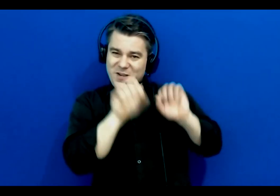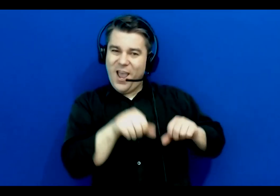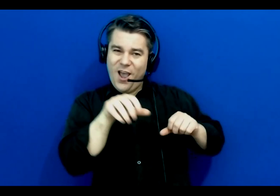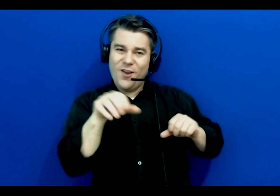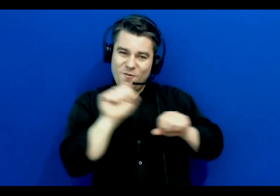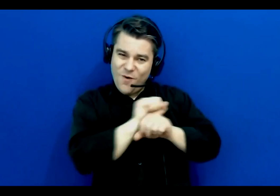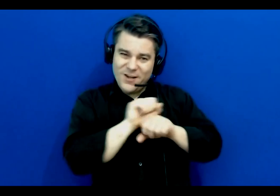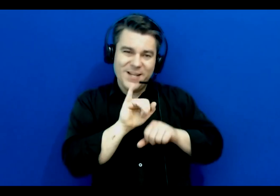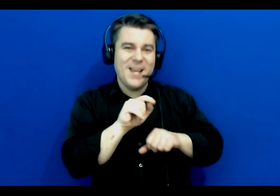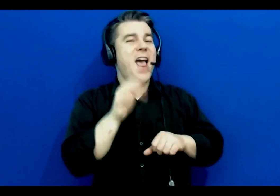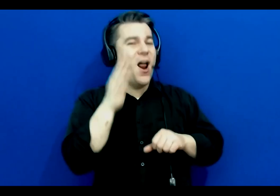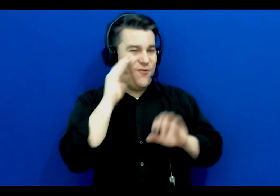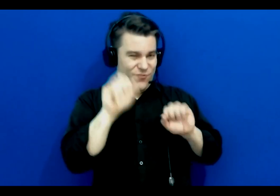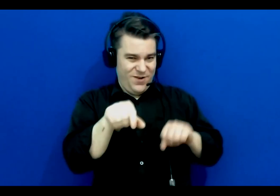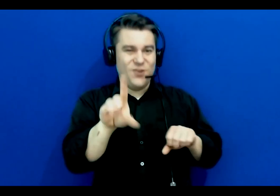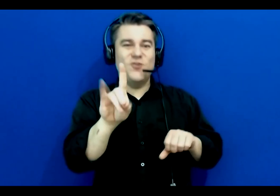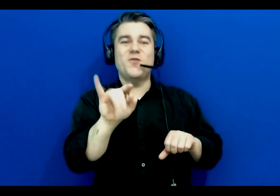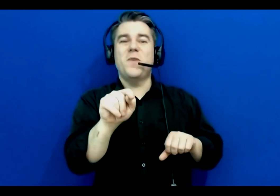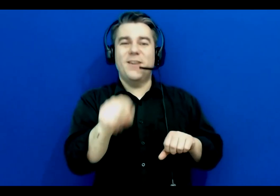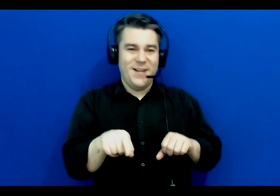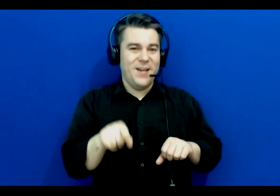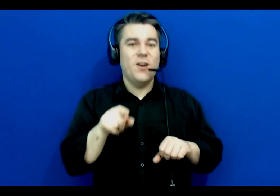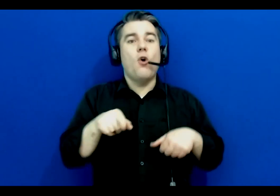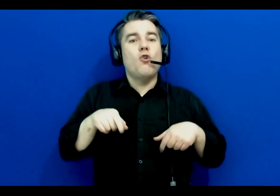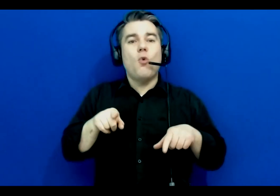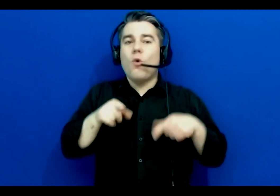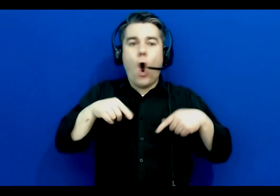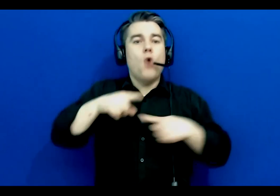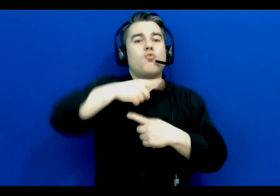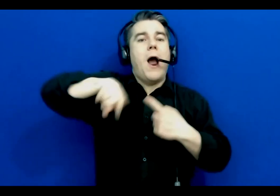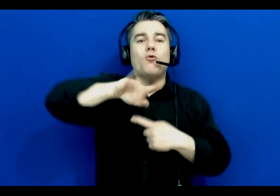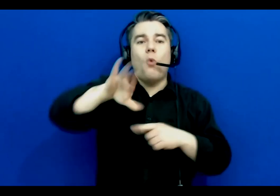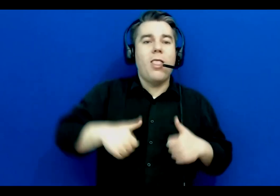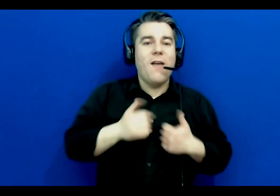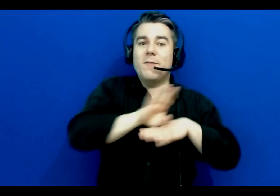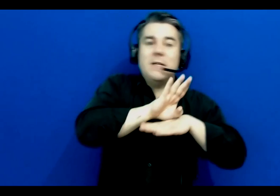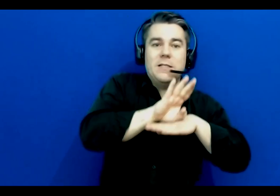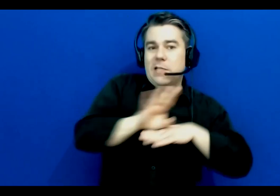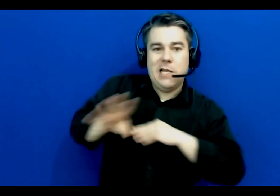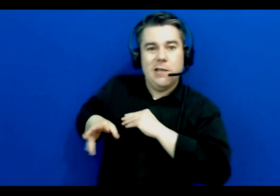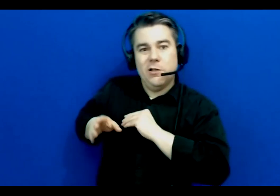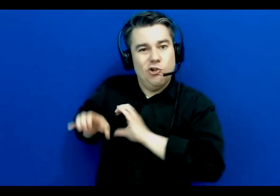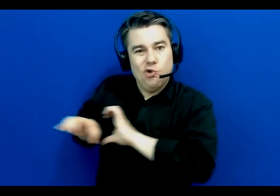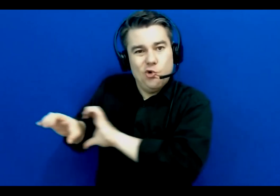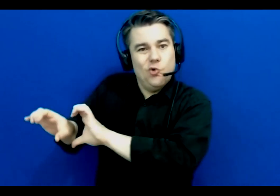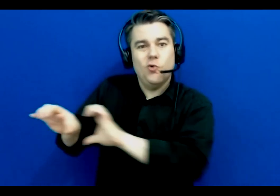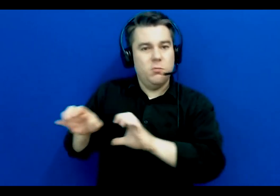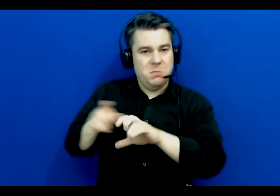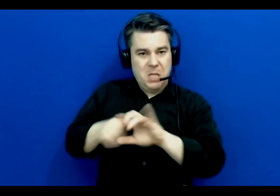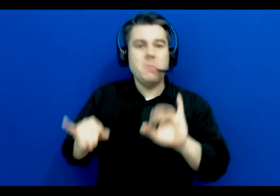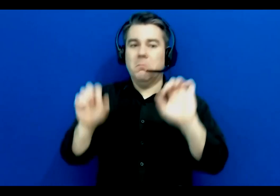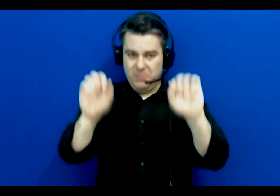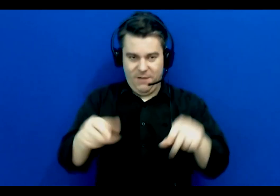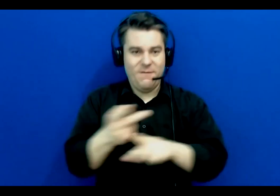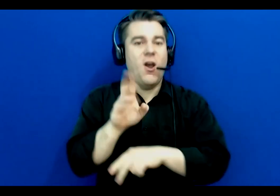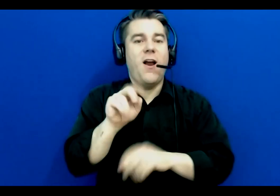you can do it. I know you can do it in the nooks and crannies of your life and figure out how to make it work. So